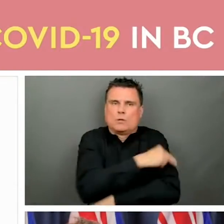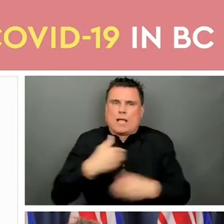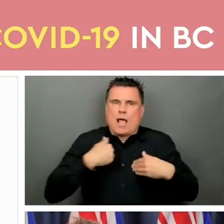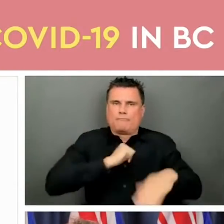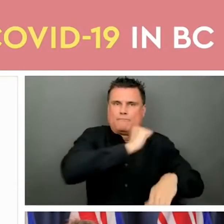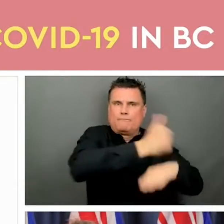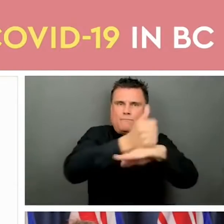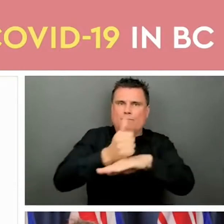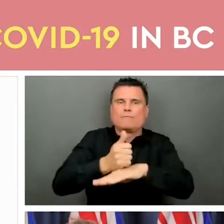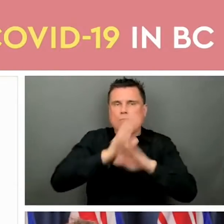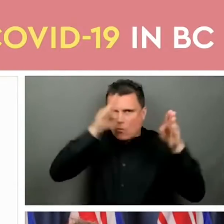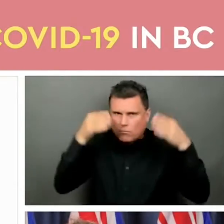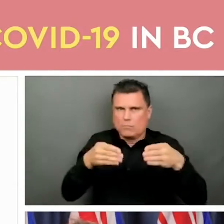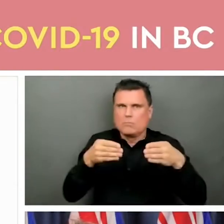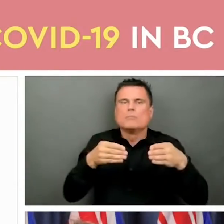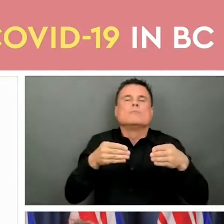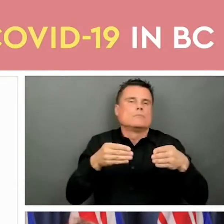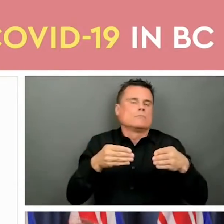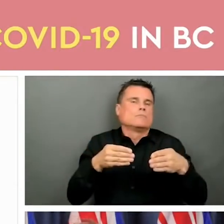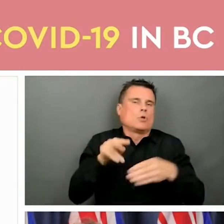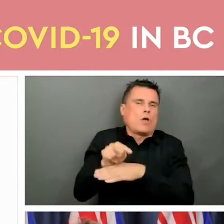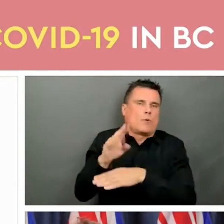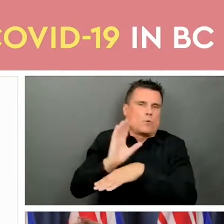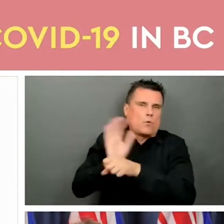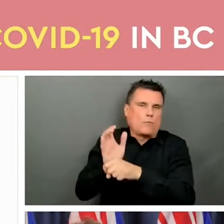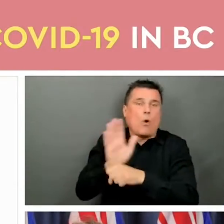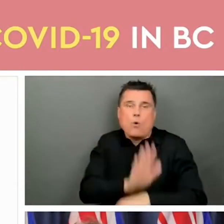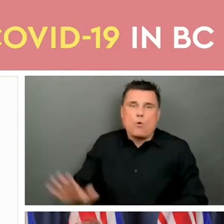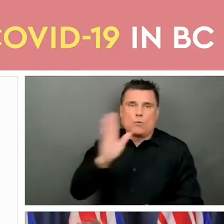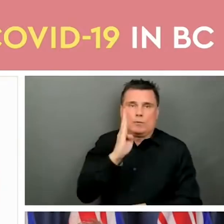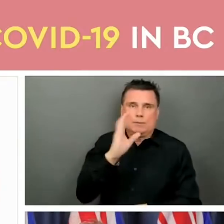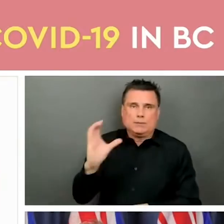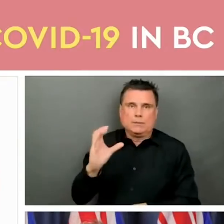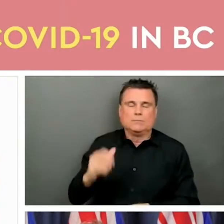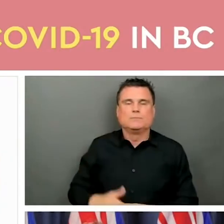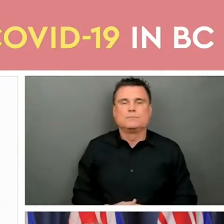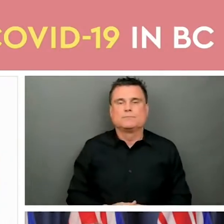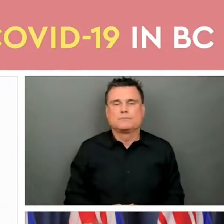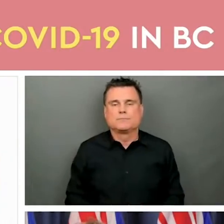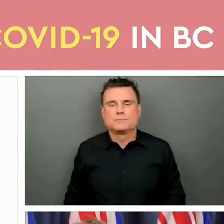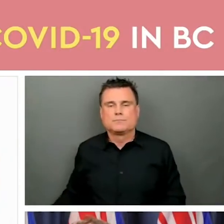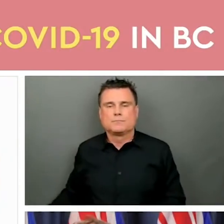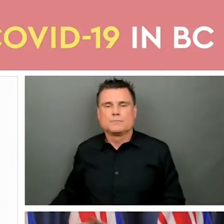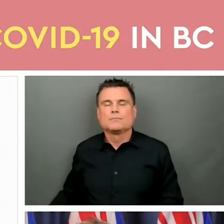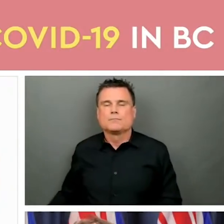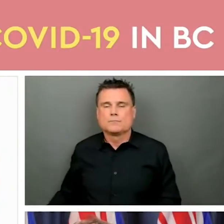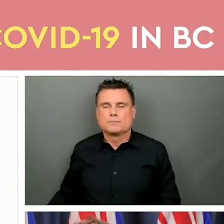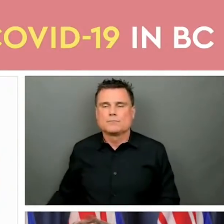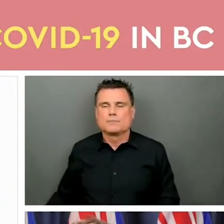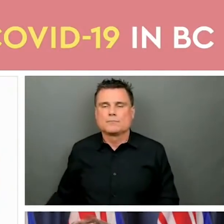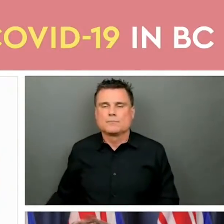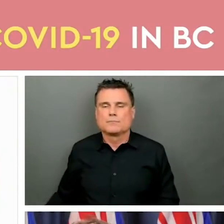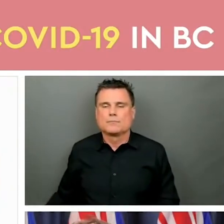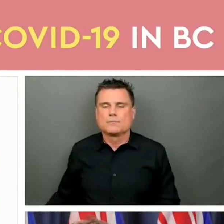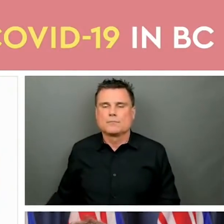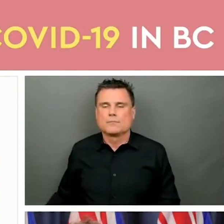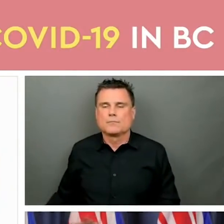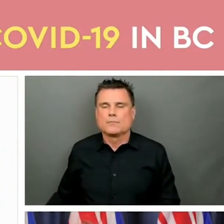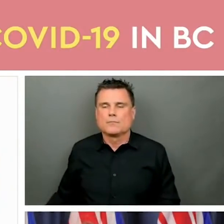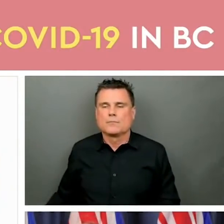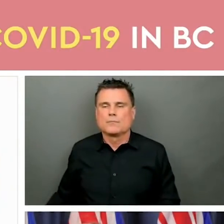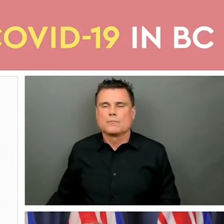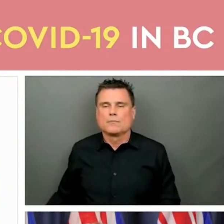terms of hospitalization now, it's important to look at those 20 hospitals, and that's what we're going to do now. And you see in those 20